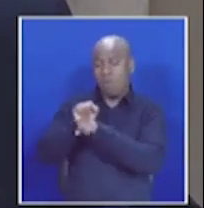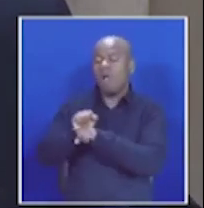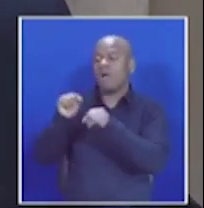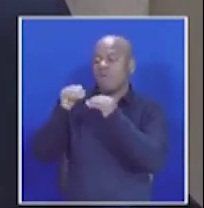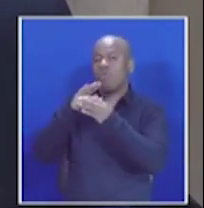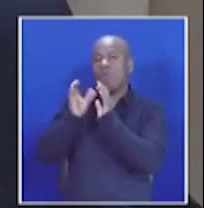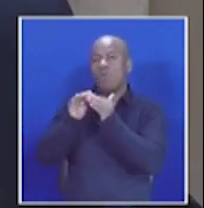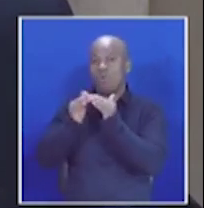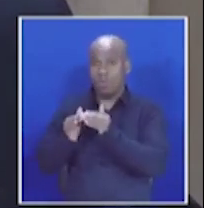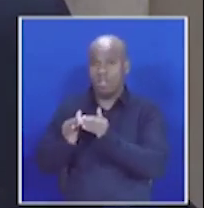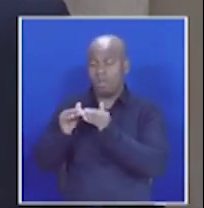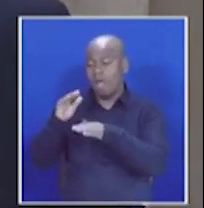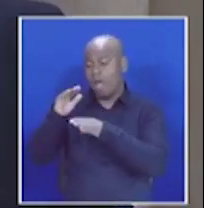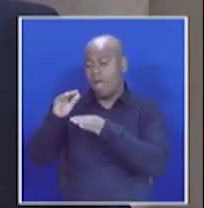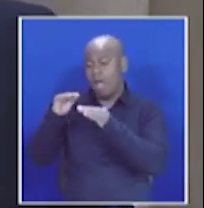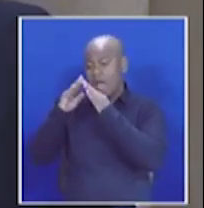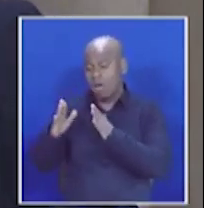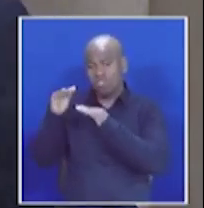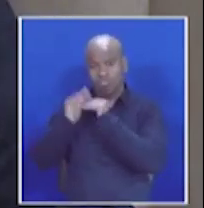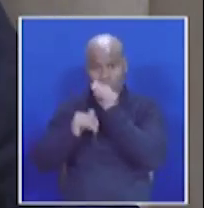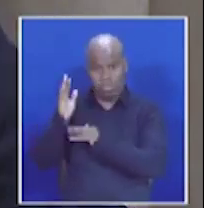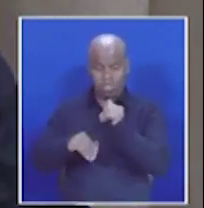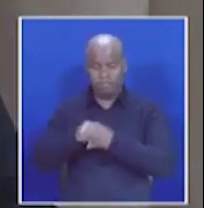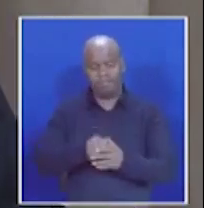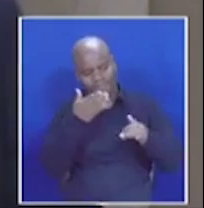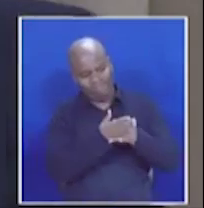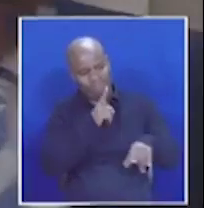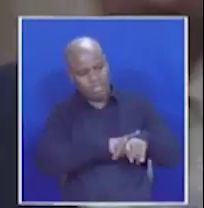building. Thank you, Honourable Member. Your time has expired. Thank you, Chair. Thank you.